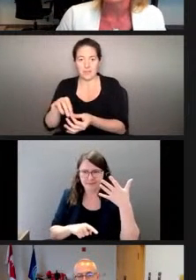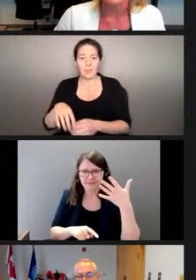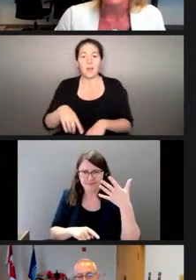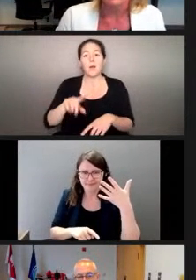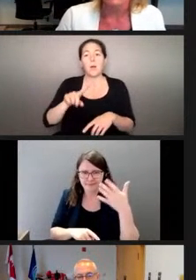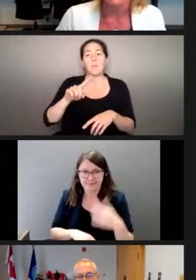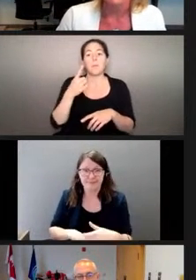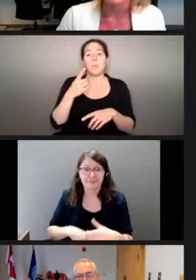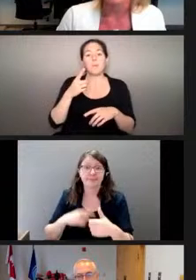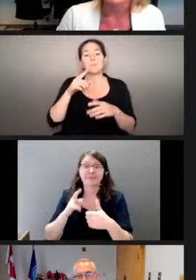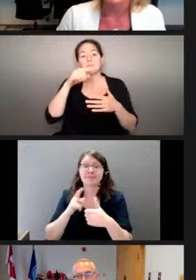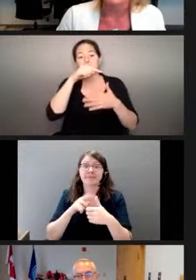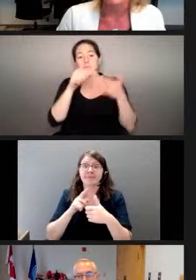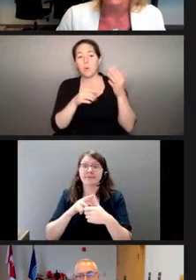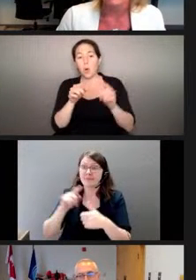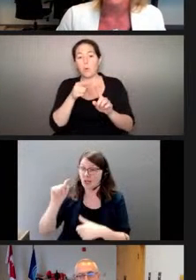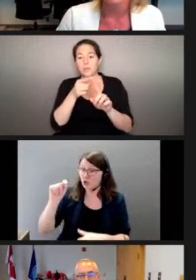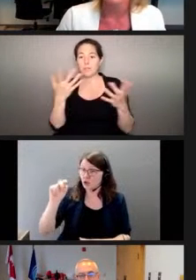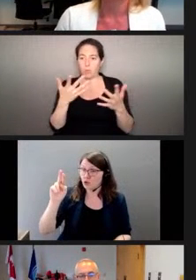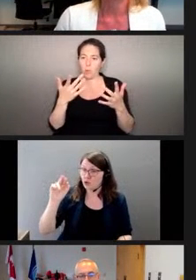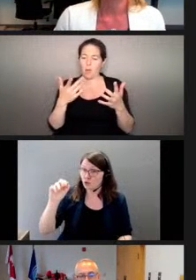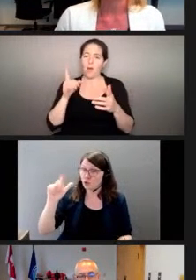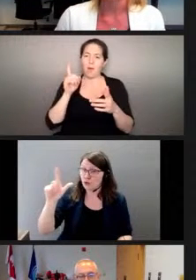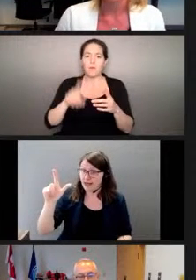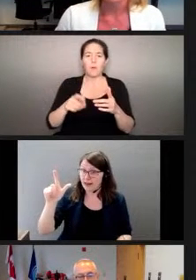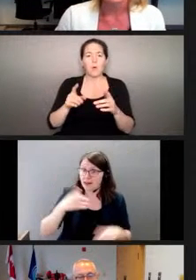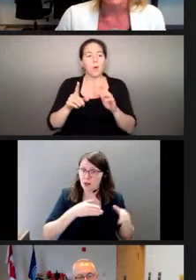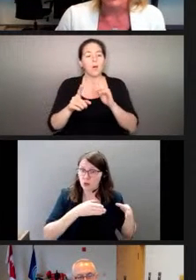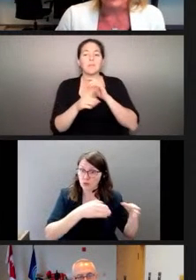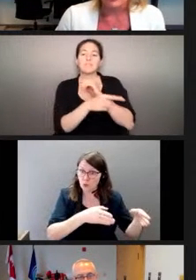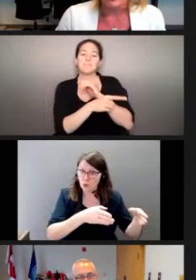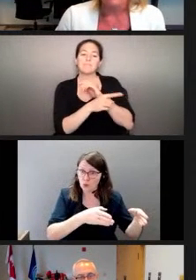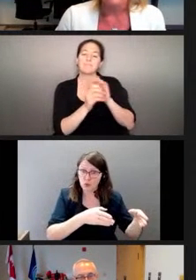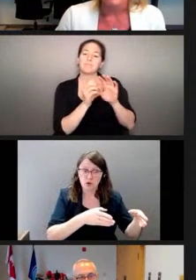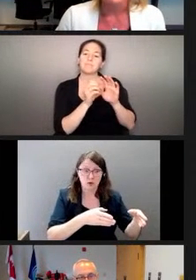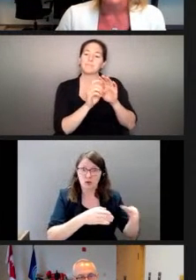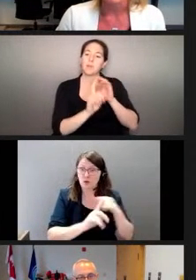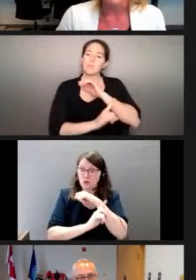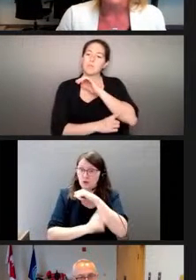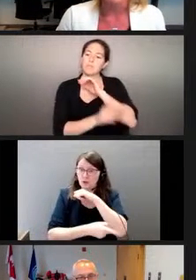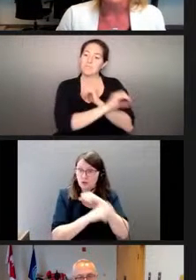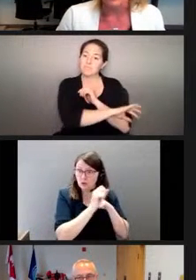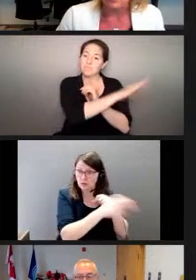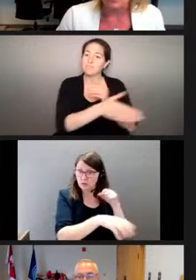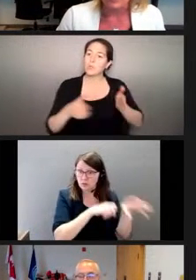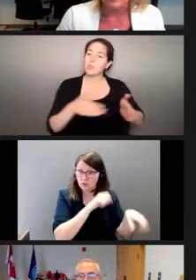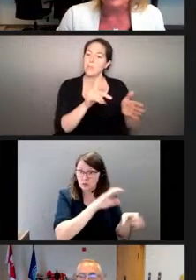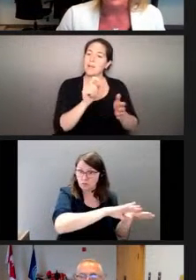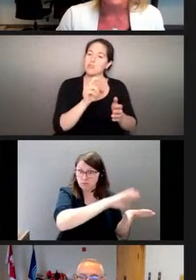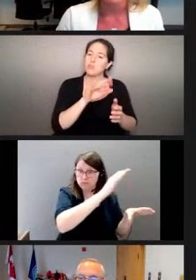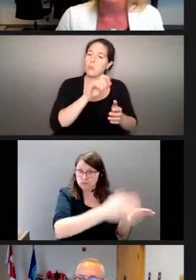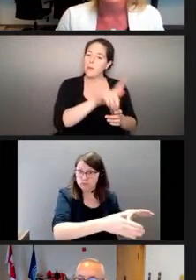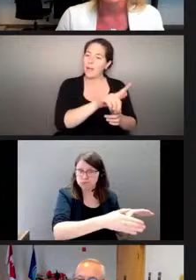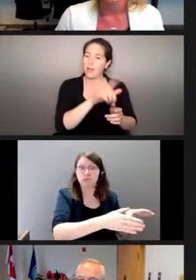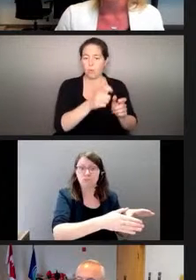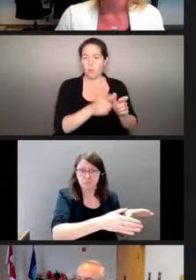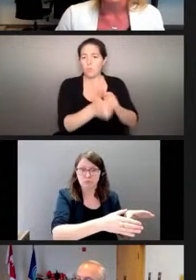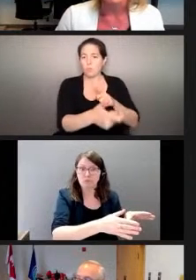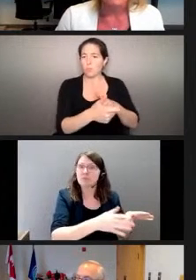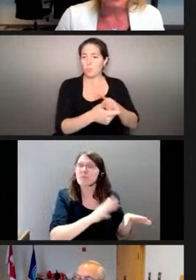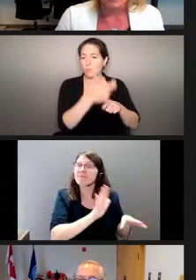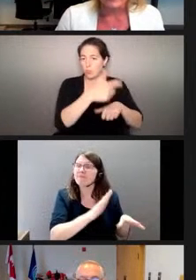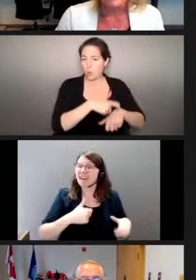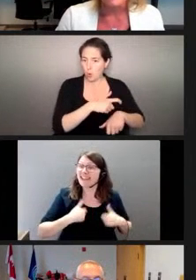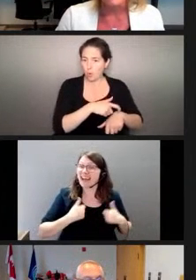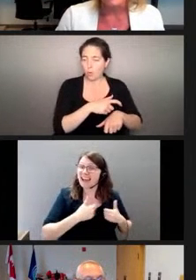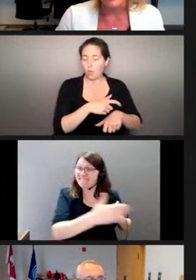extending the life of the trail road waste facility, reducing waste generation as a community, but also as an organization,